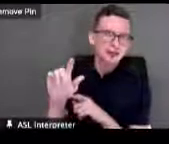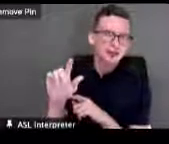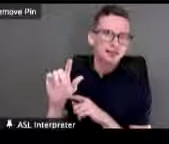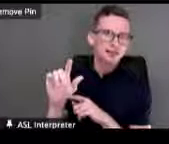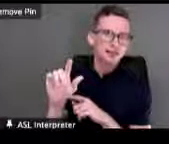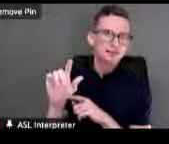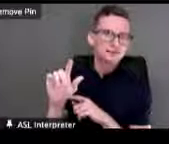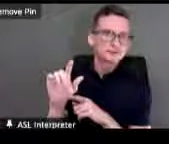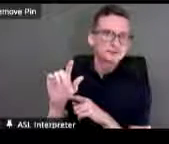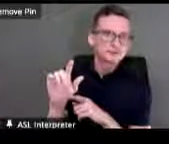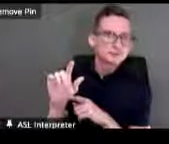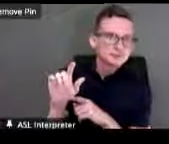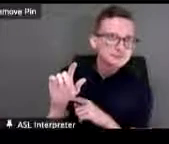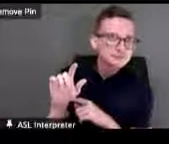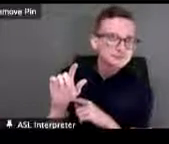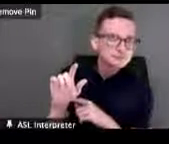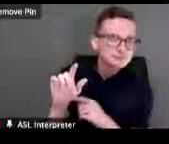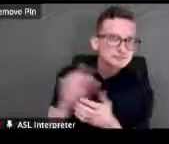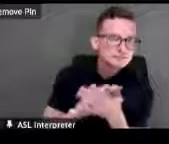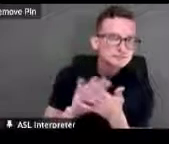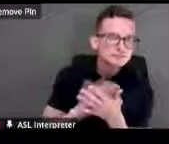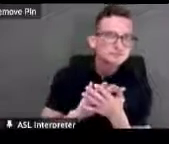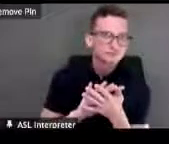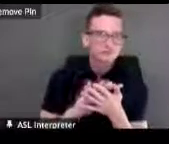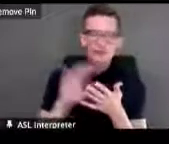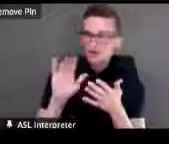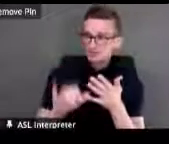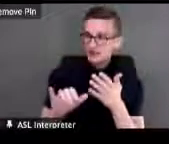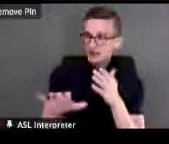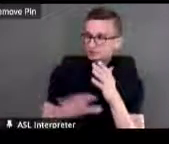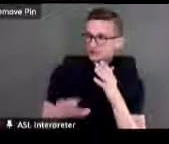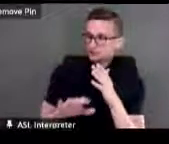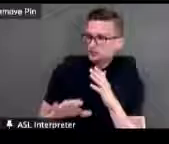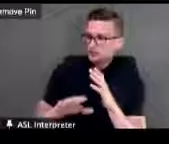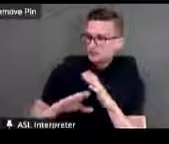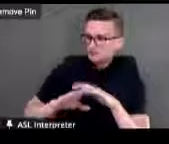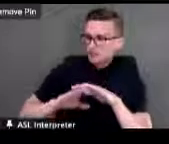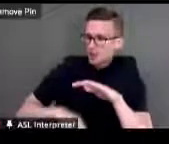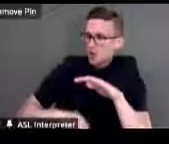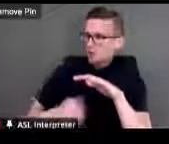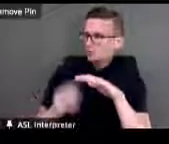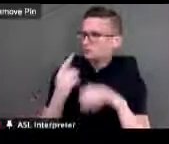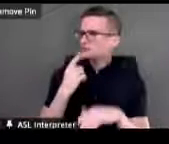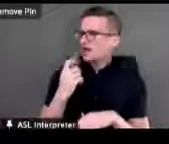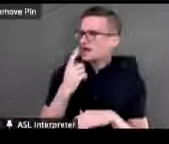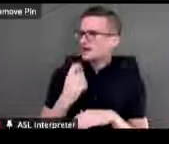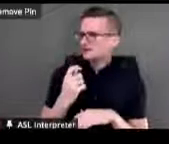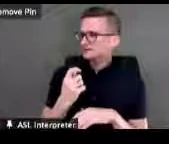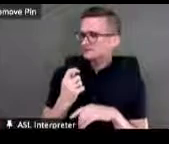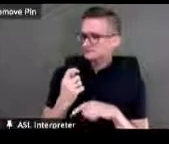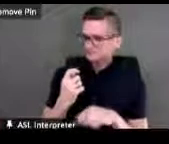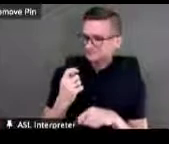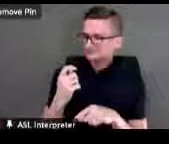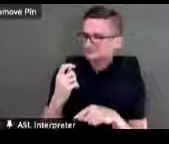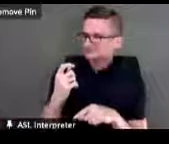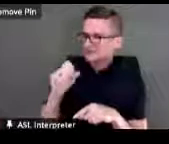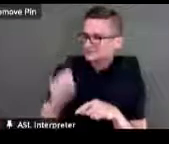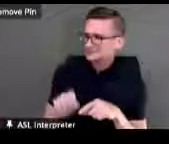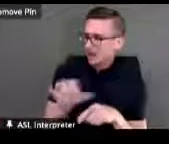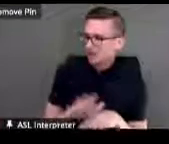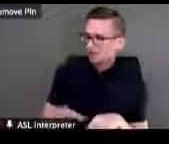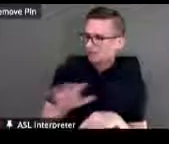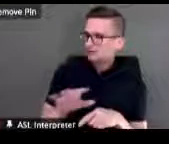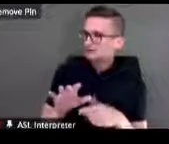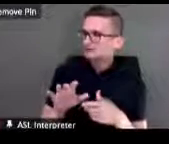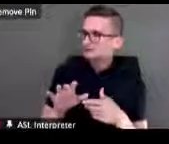red, below Roseman South, that should be included. So part of Lancaster, you can live in Lancaster